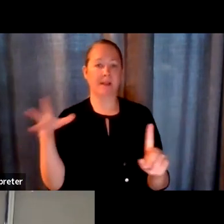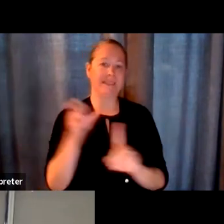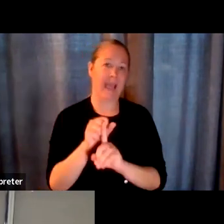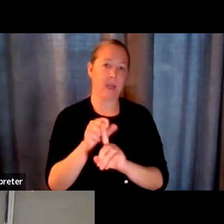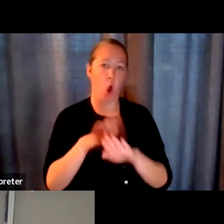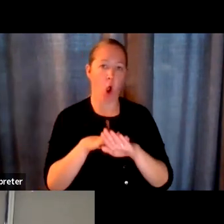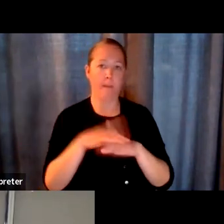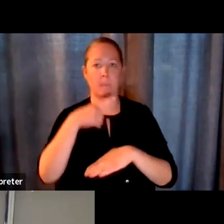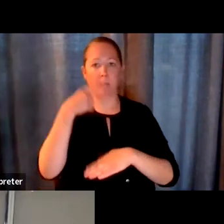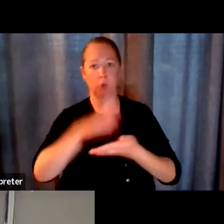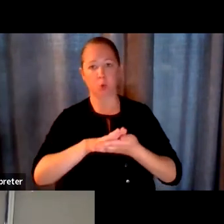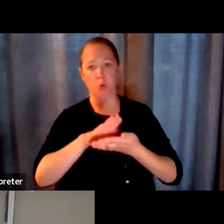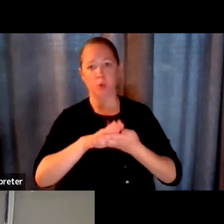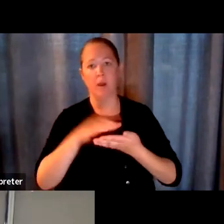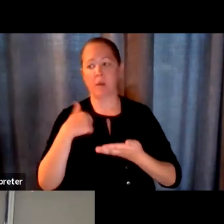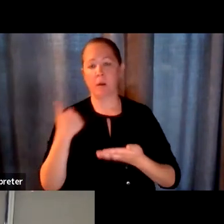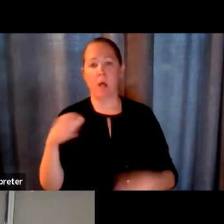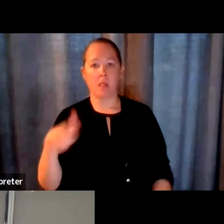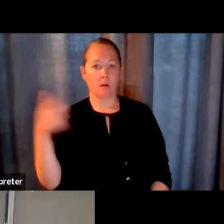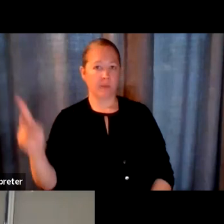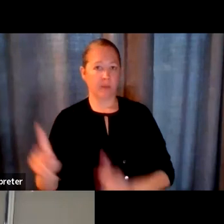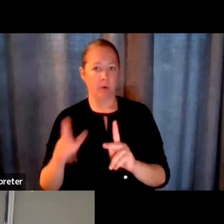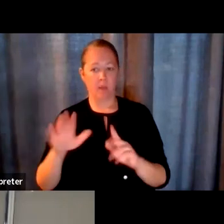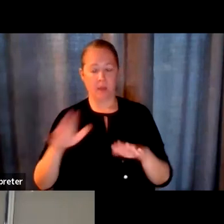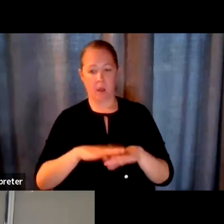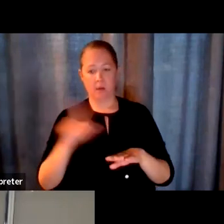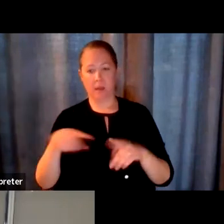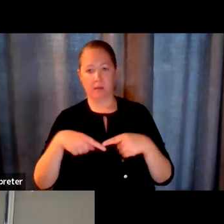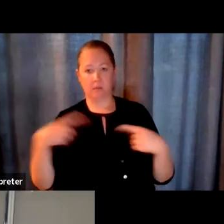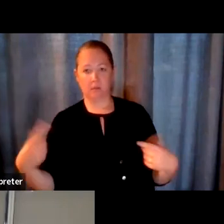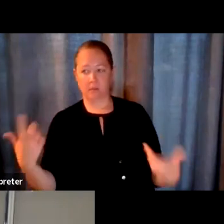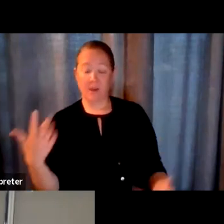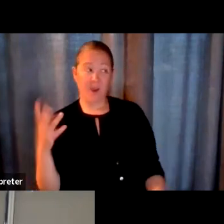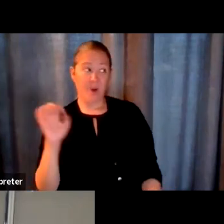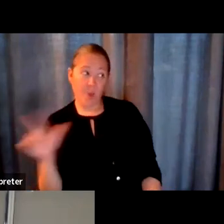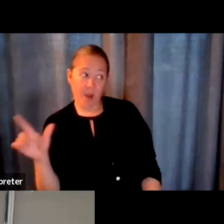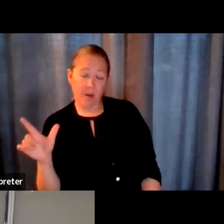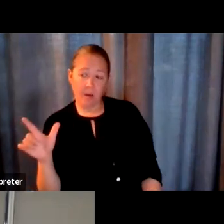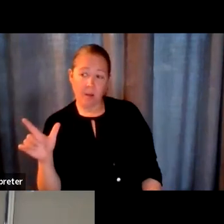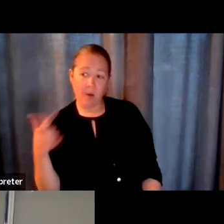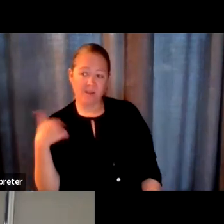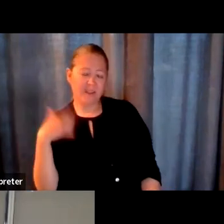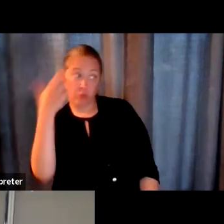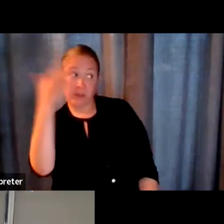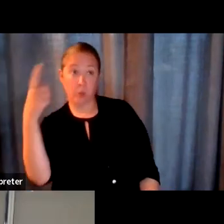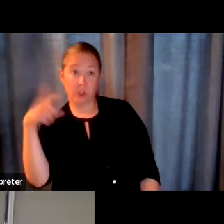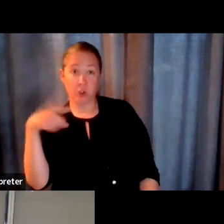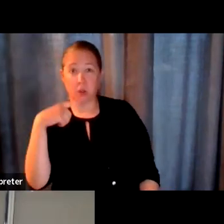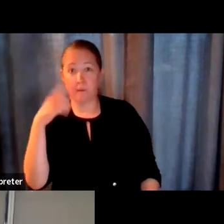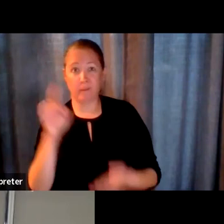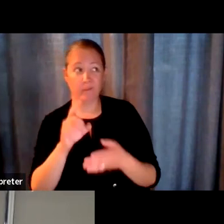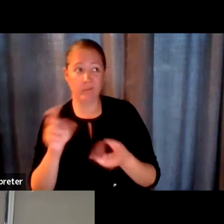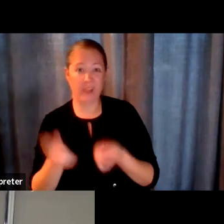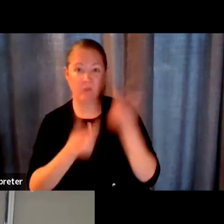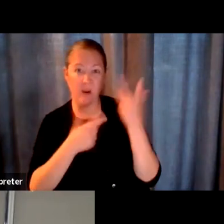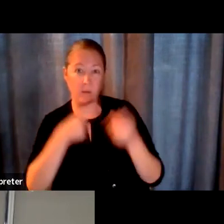And I've had people on the other side of this case say, well, isn't this a reason why we should just get rid of public schools? And I